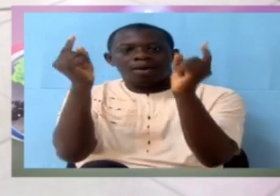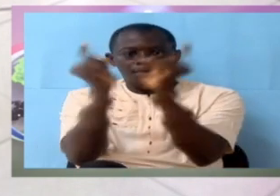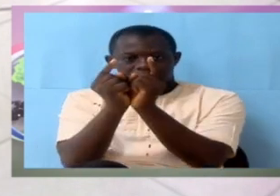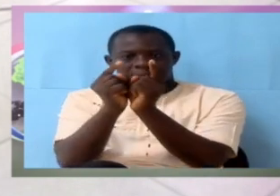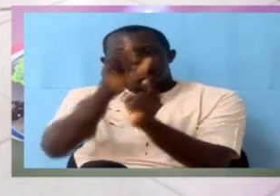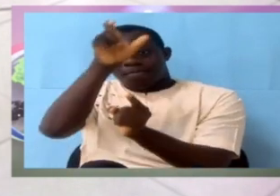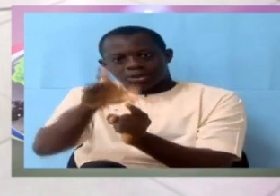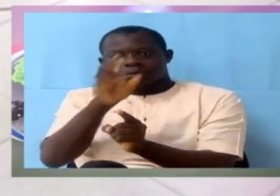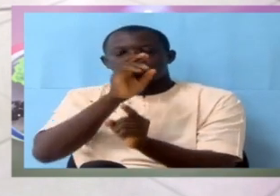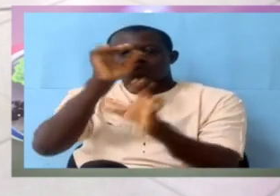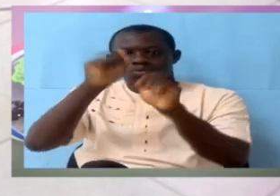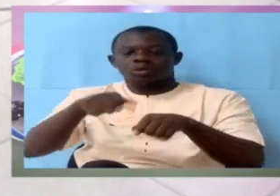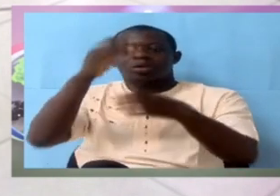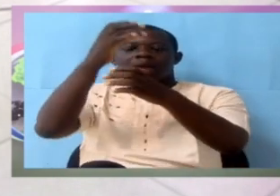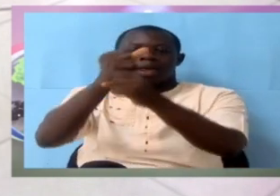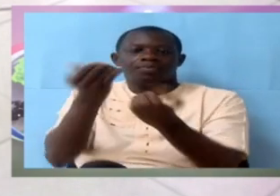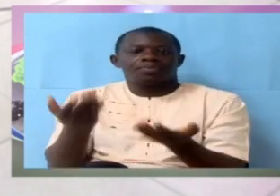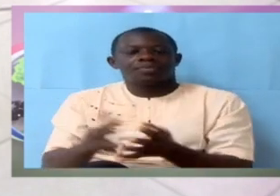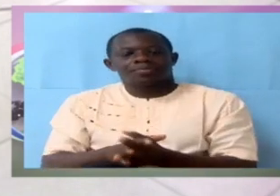be able to help you.